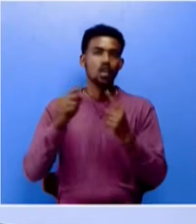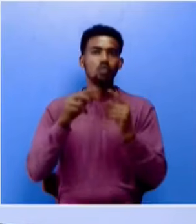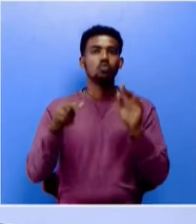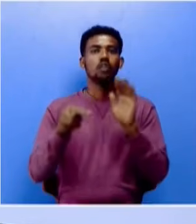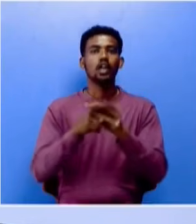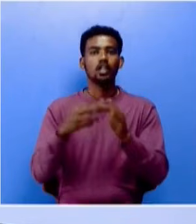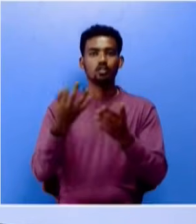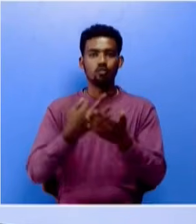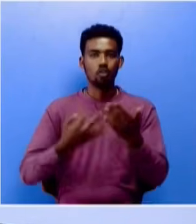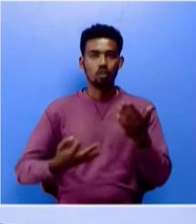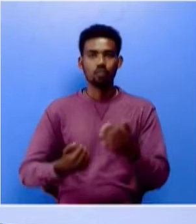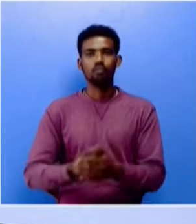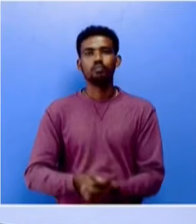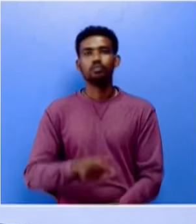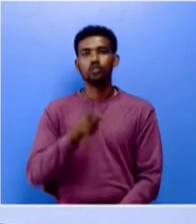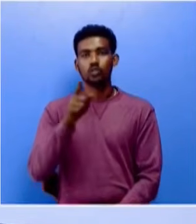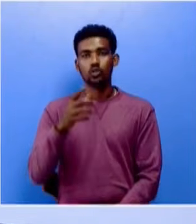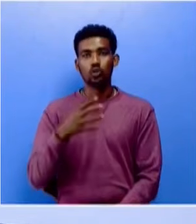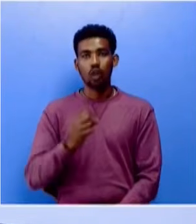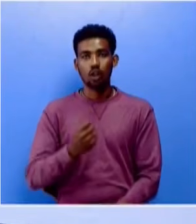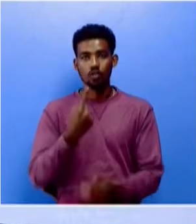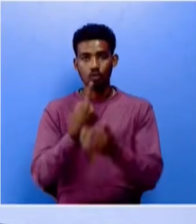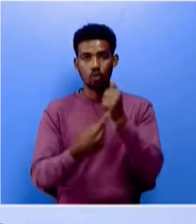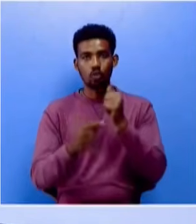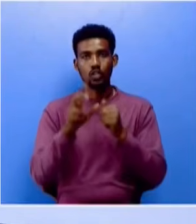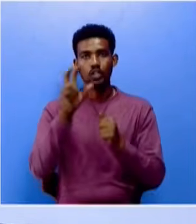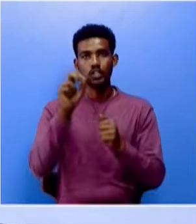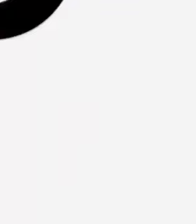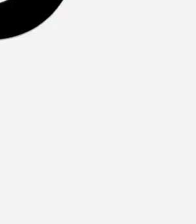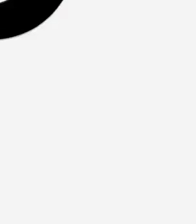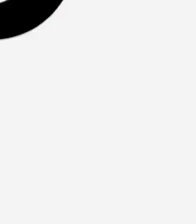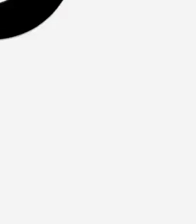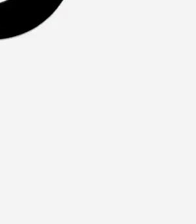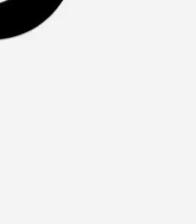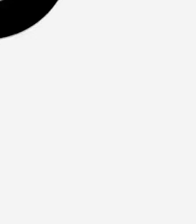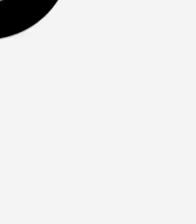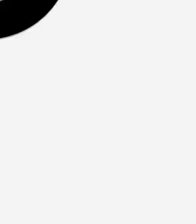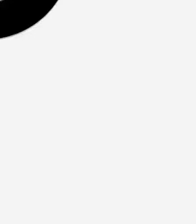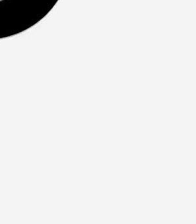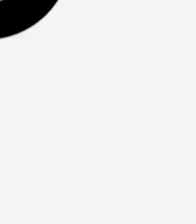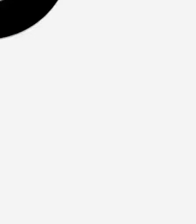form. You have only 30 seconds.